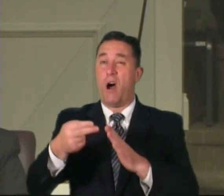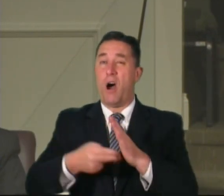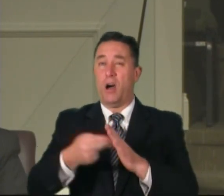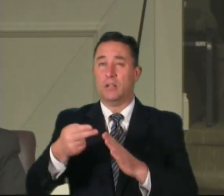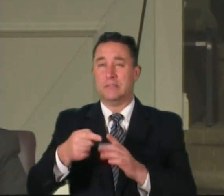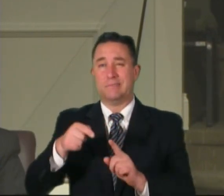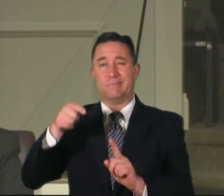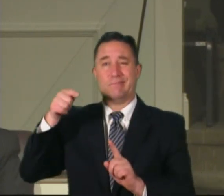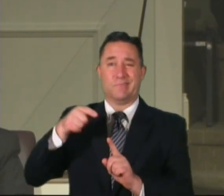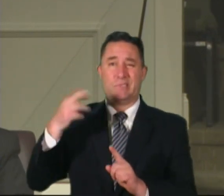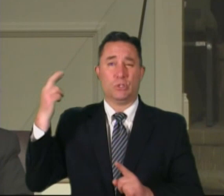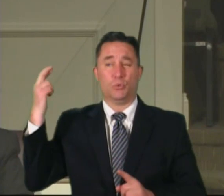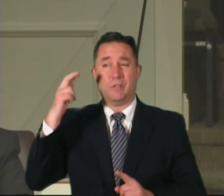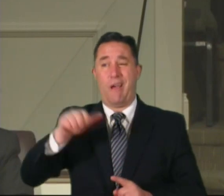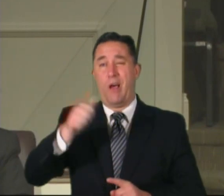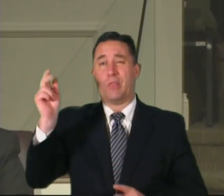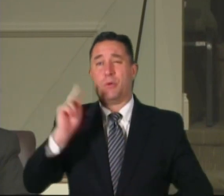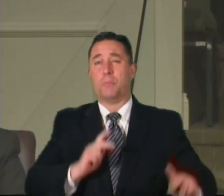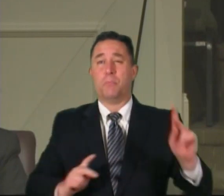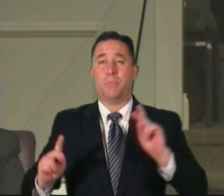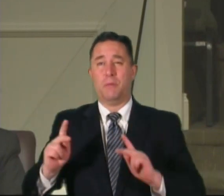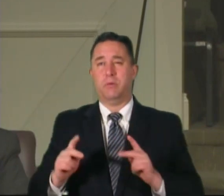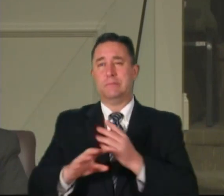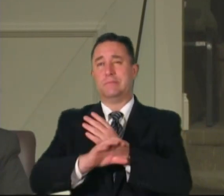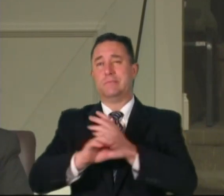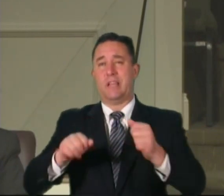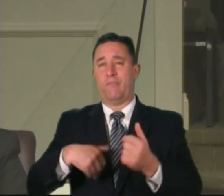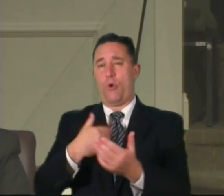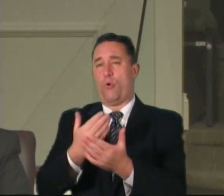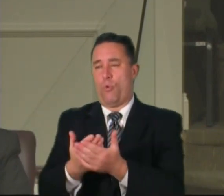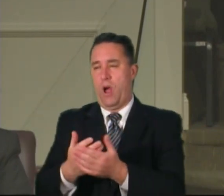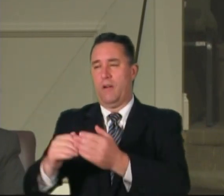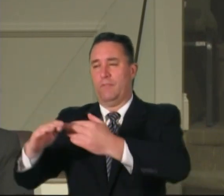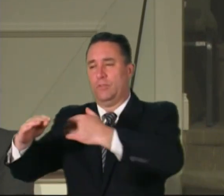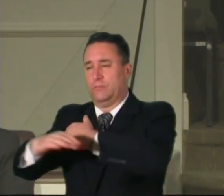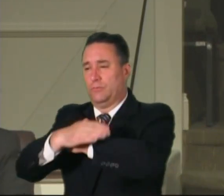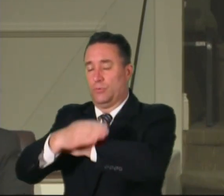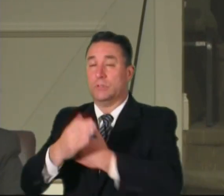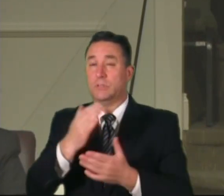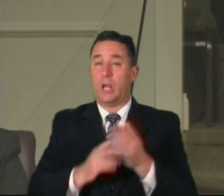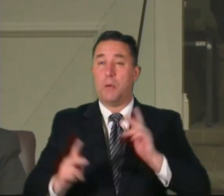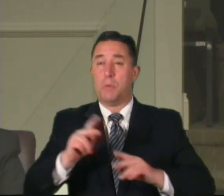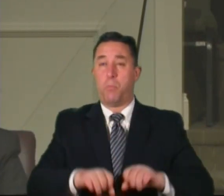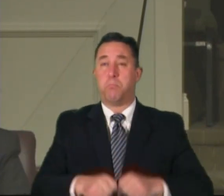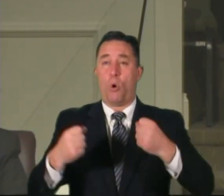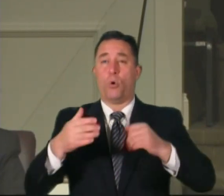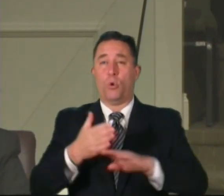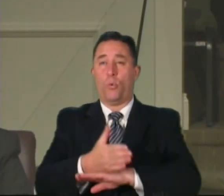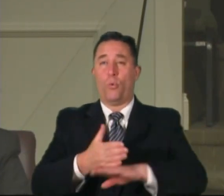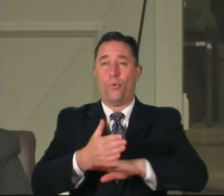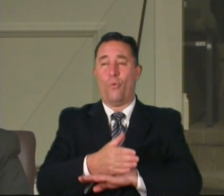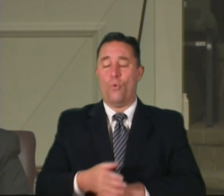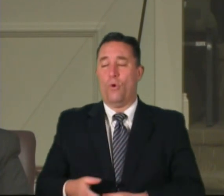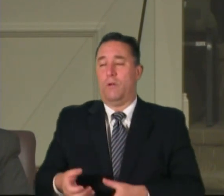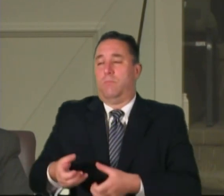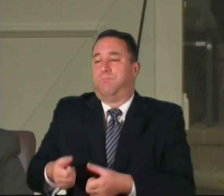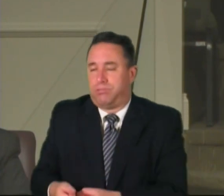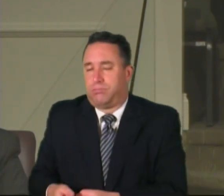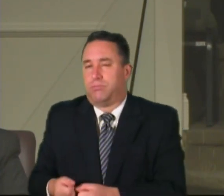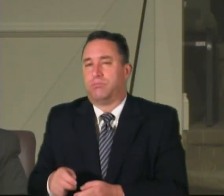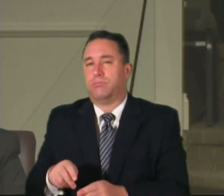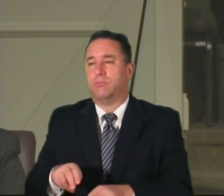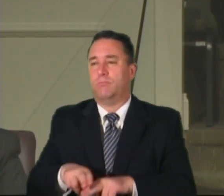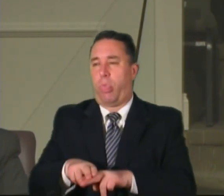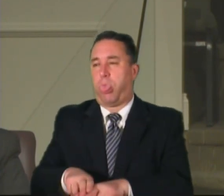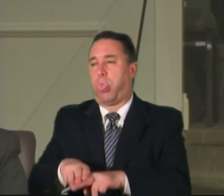a key to get other people to shore. We'll see that, because some came in on broken pieces. But let's look at this